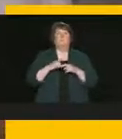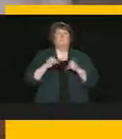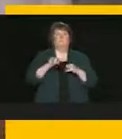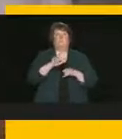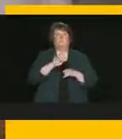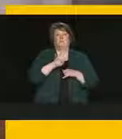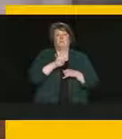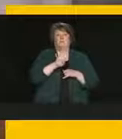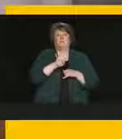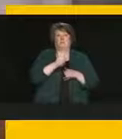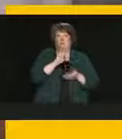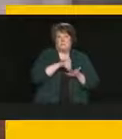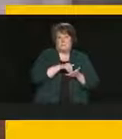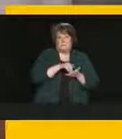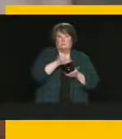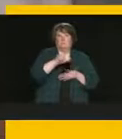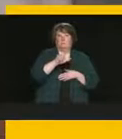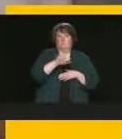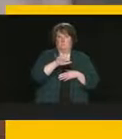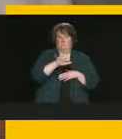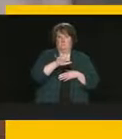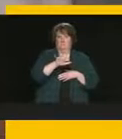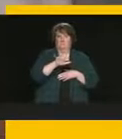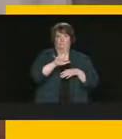49,025 confirmed cases, including